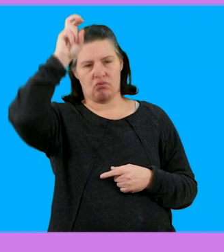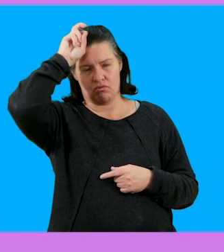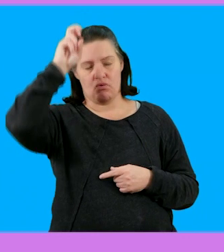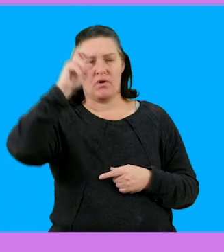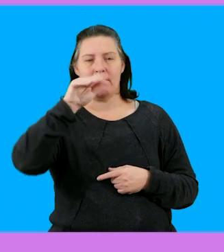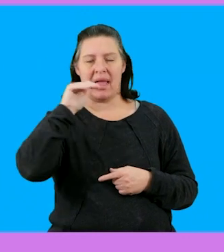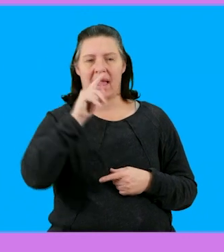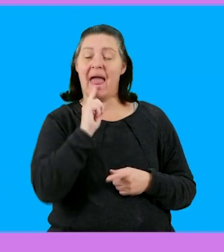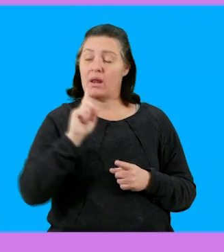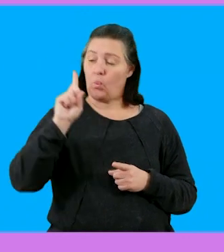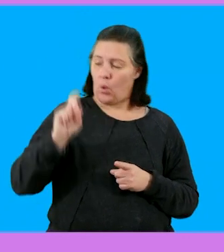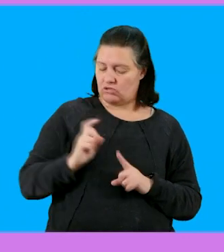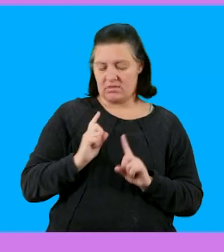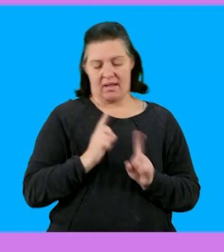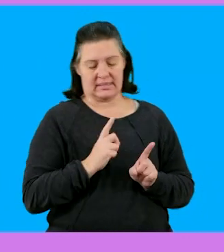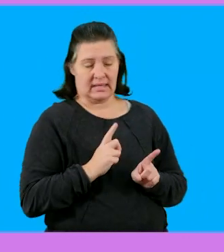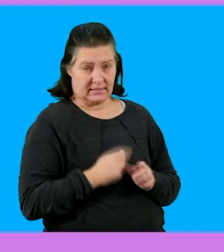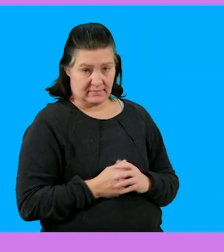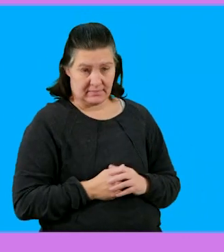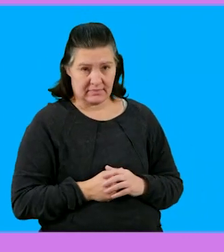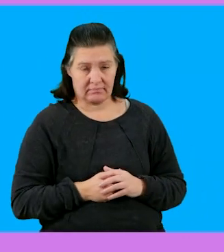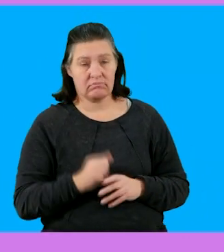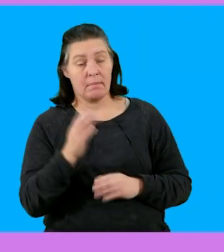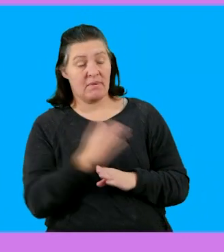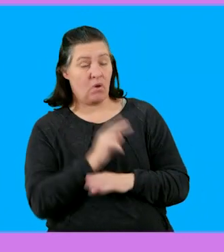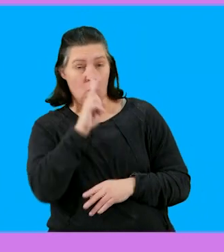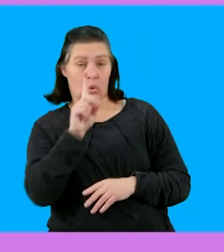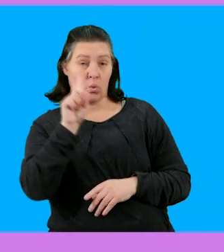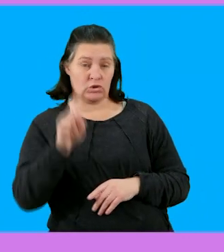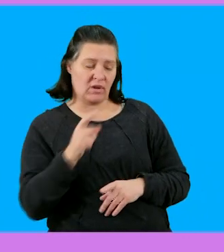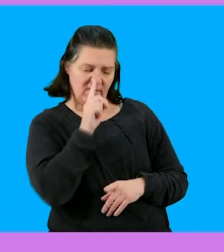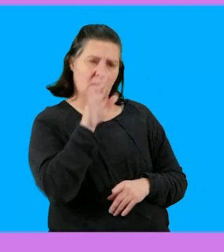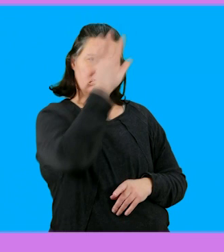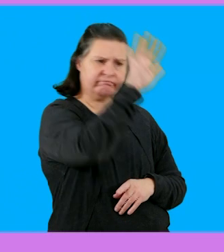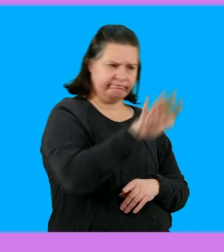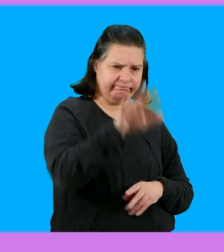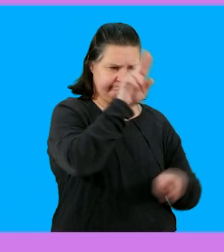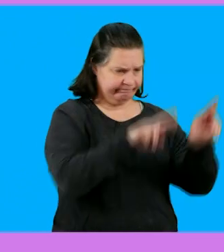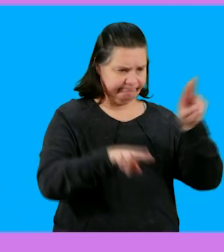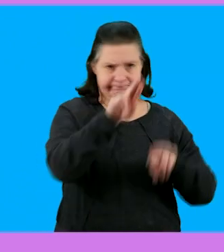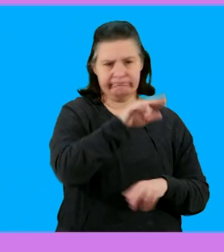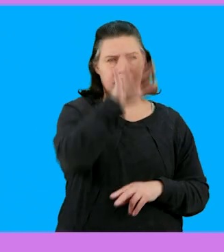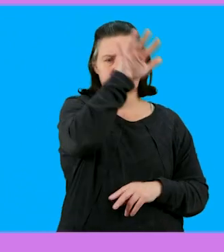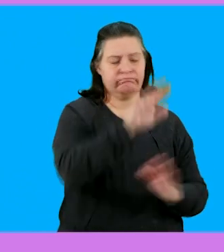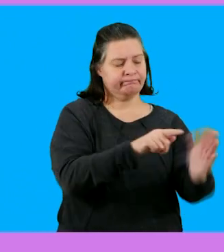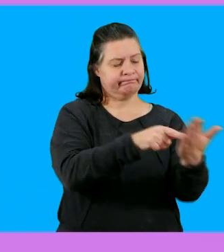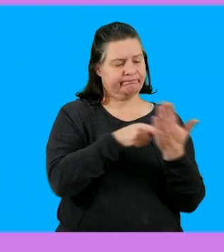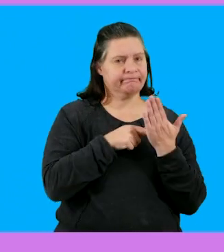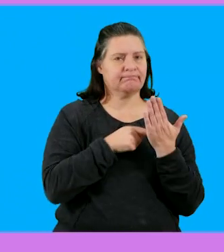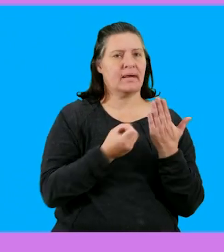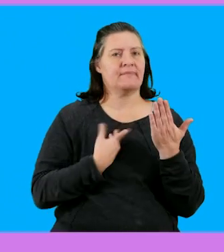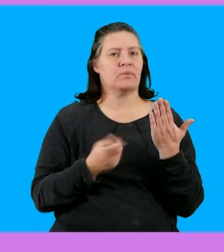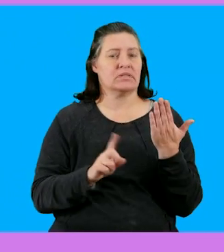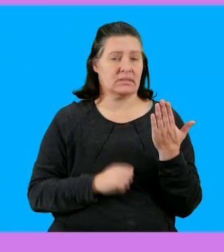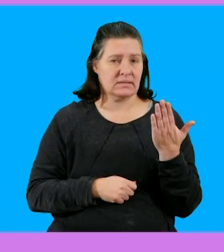and answer the questions that follow. Now, before we look at the question, let's quickly get familiar with what is presented to